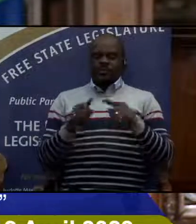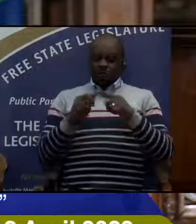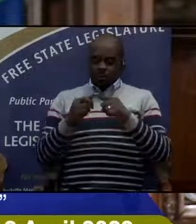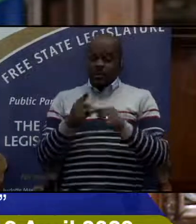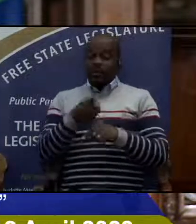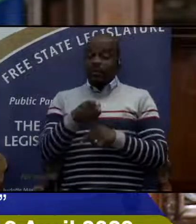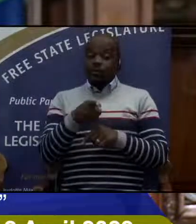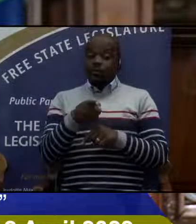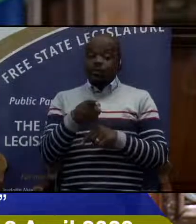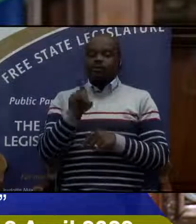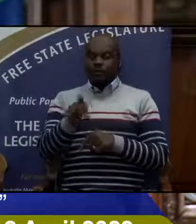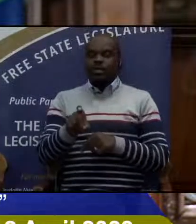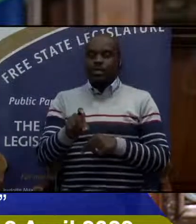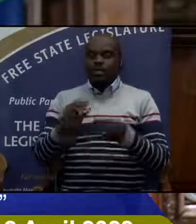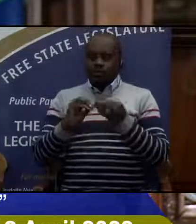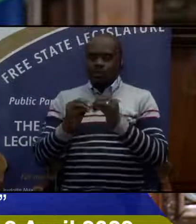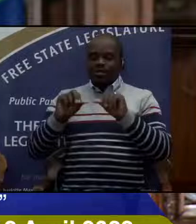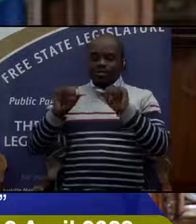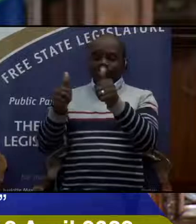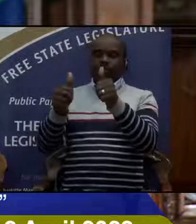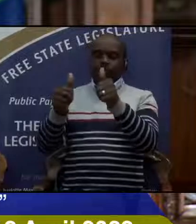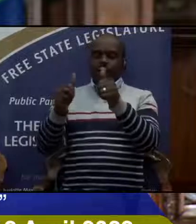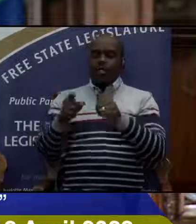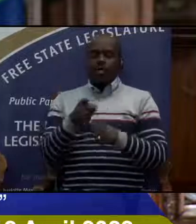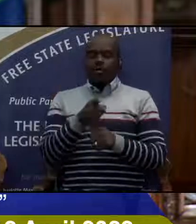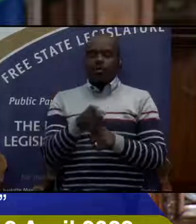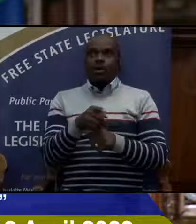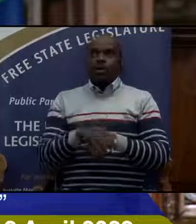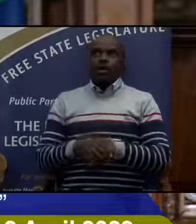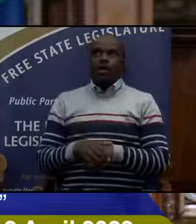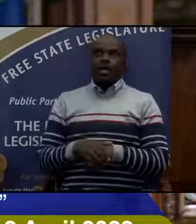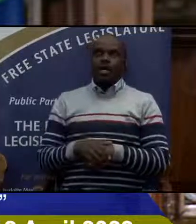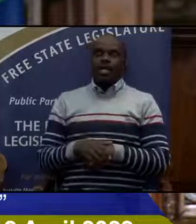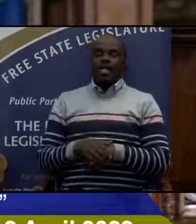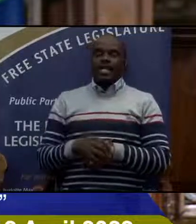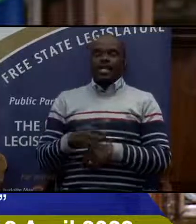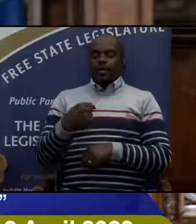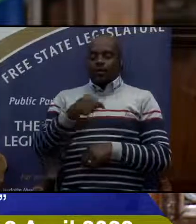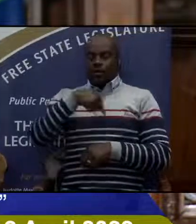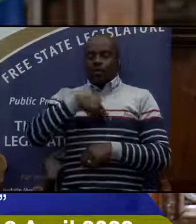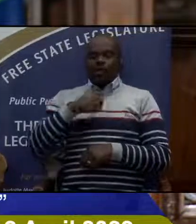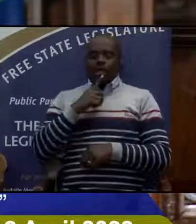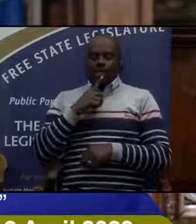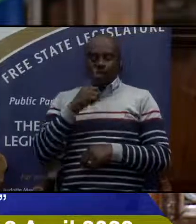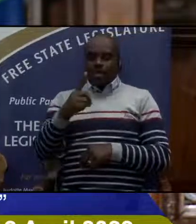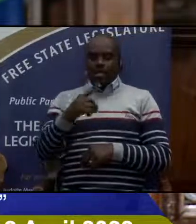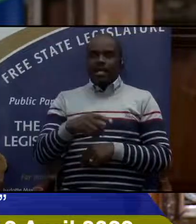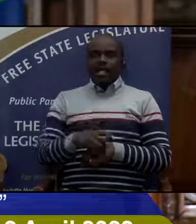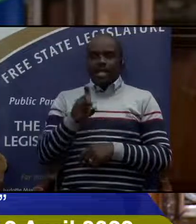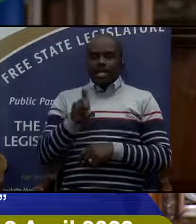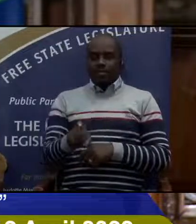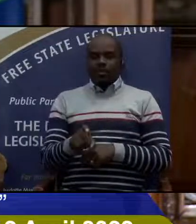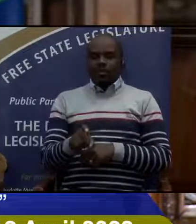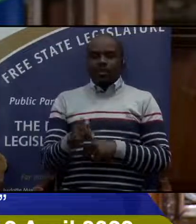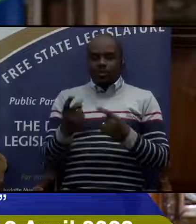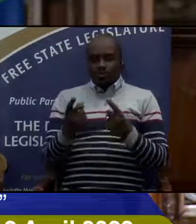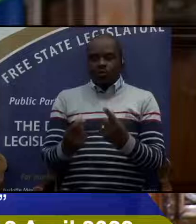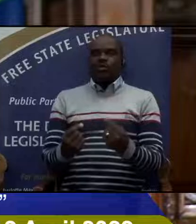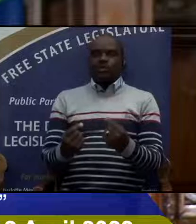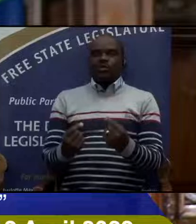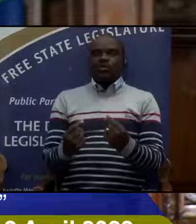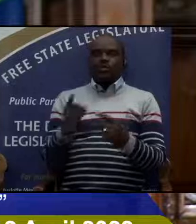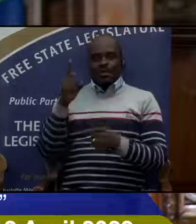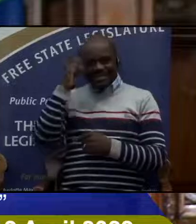raising. But amongst other things is that we are saying we must decisively, like we are saying, deal